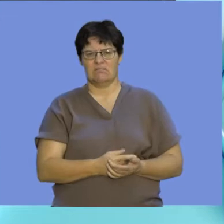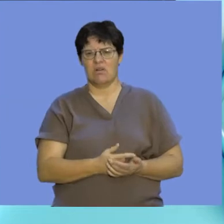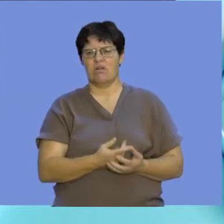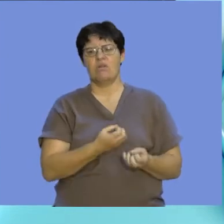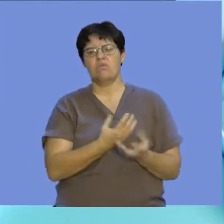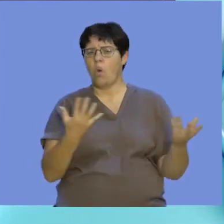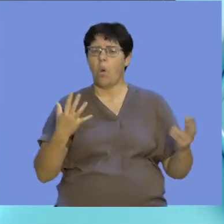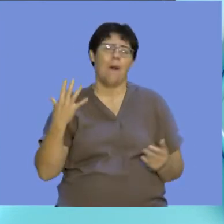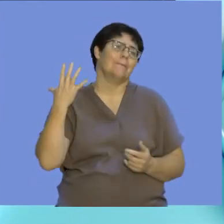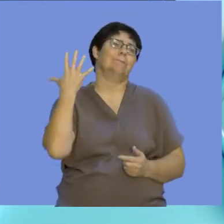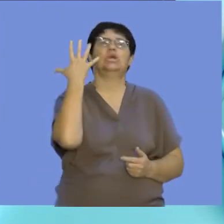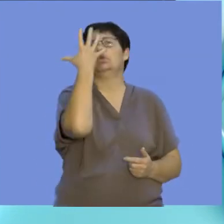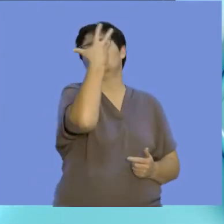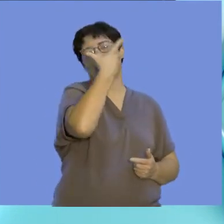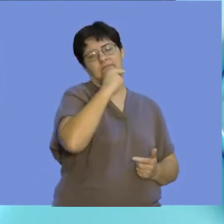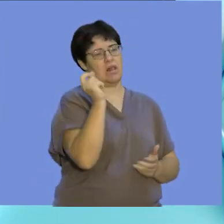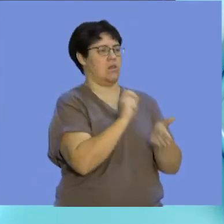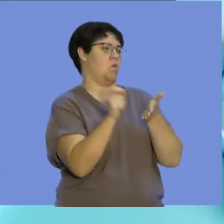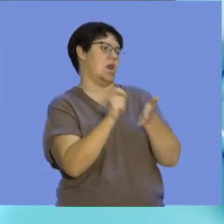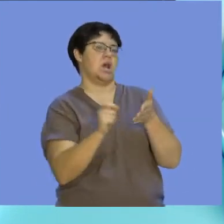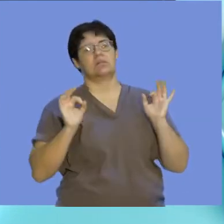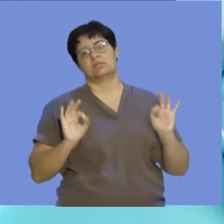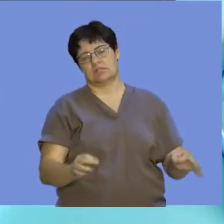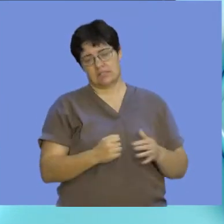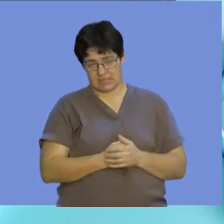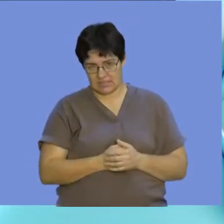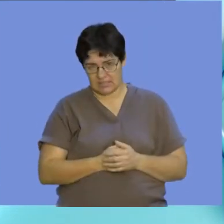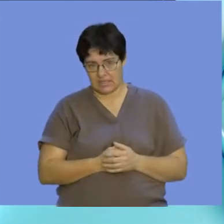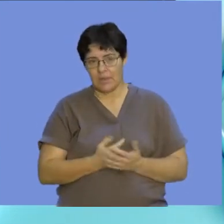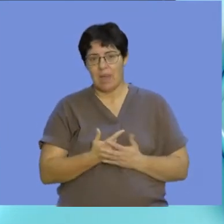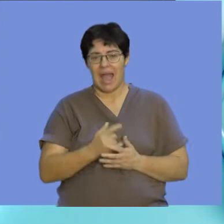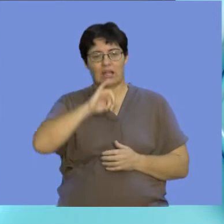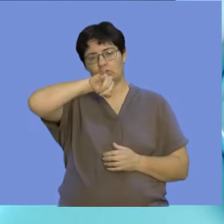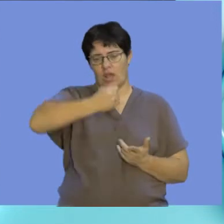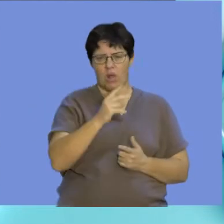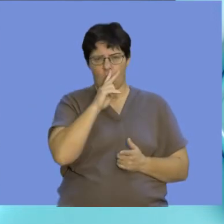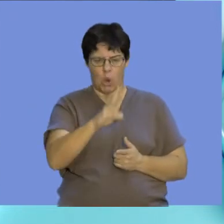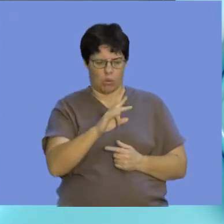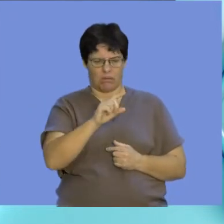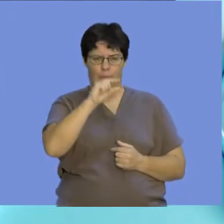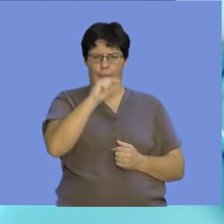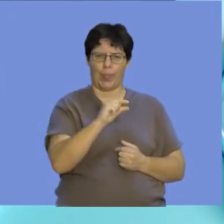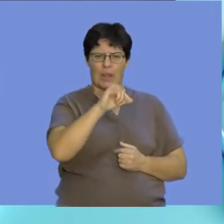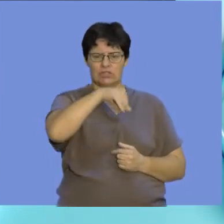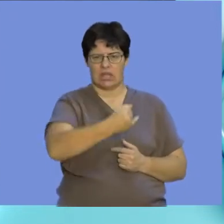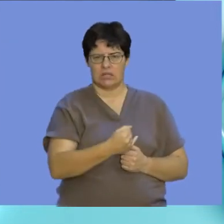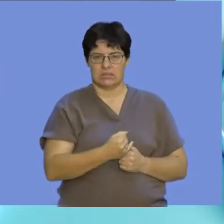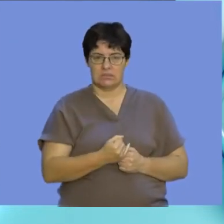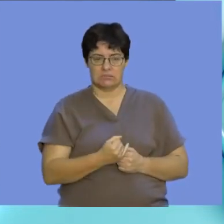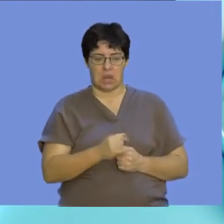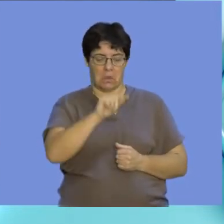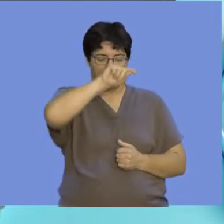most beautiful handwriting, and you write these beautiful J's, but they look like a lowercase. It's just a very big